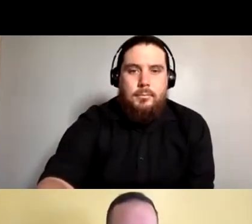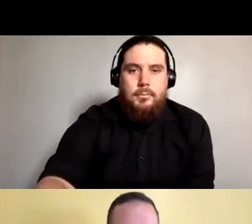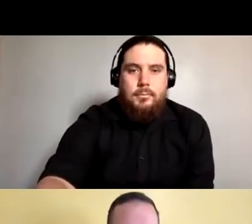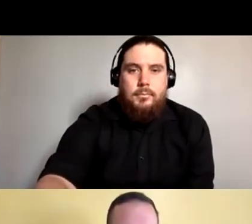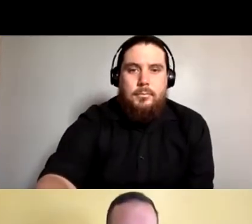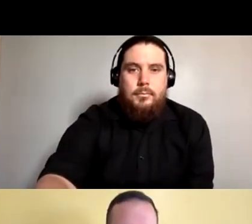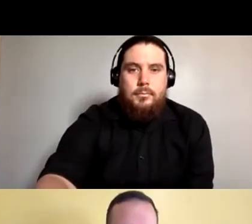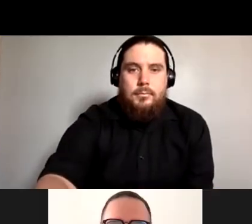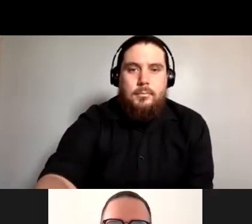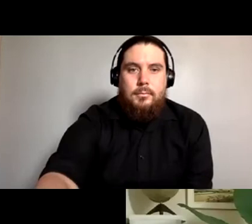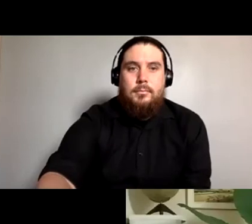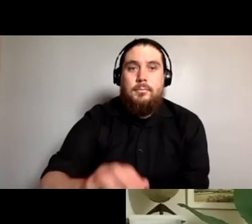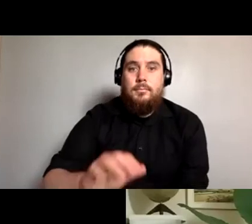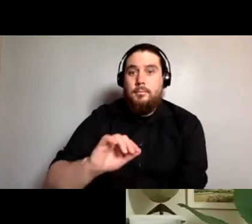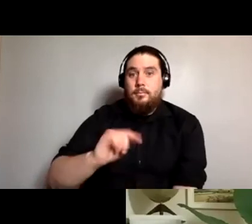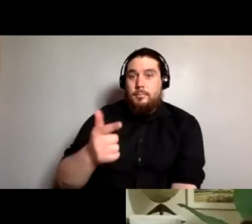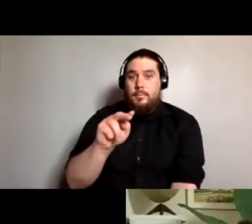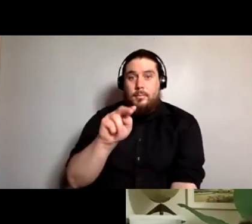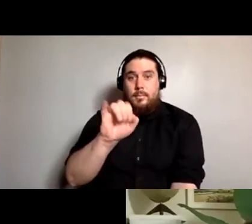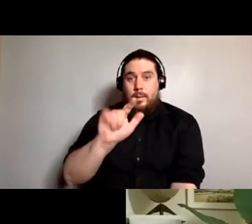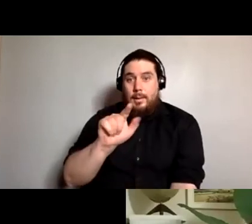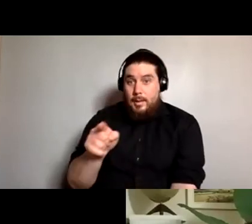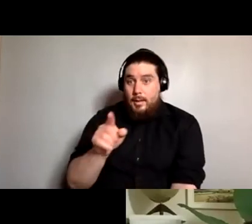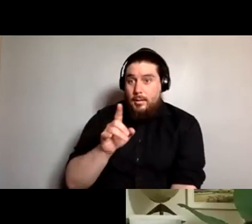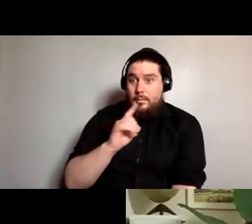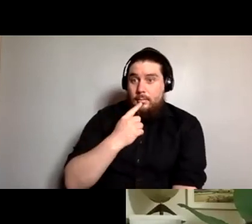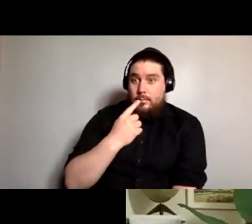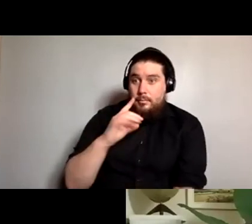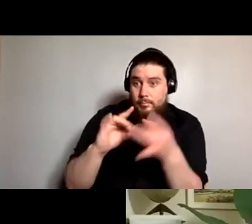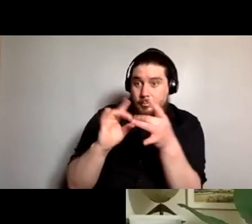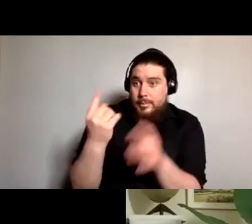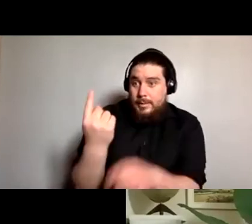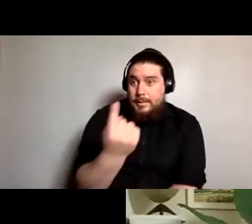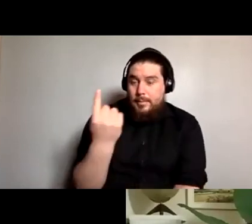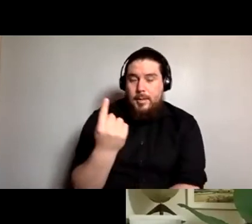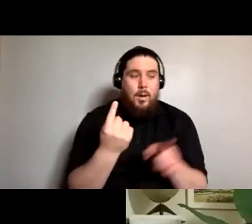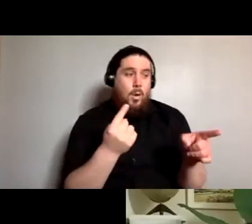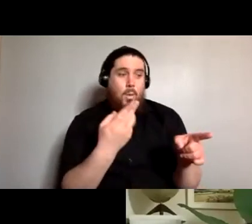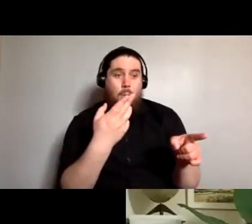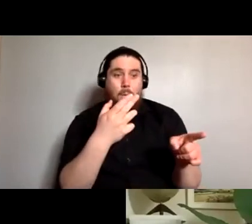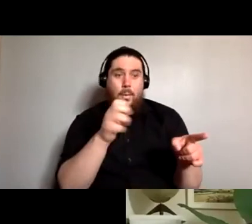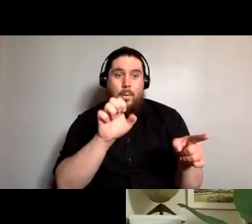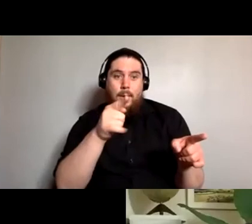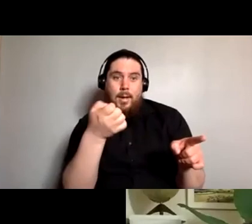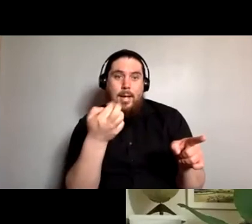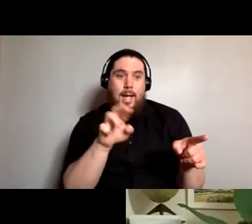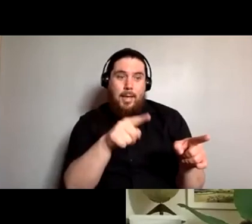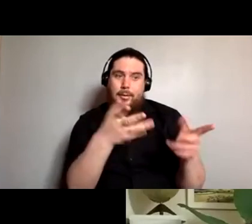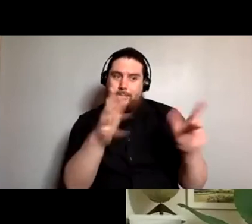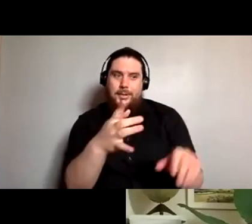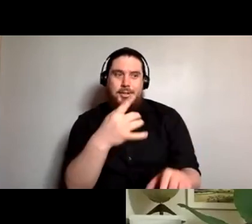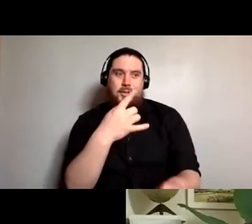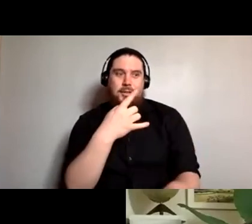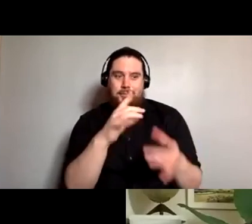Neil, were you going to say something? Well, Heather actually said it for me, which was to make sure there are